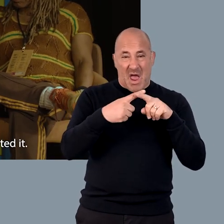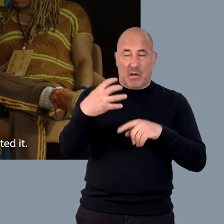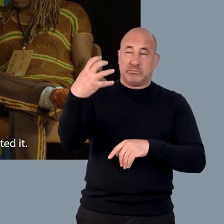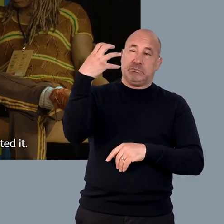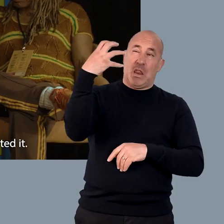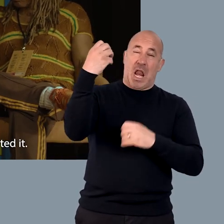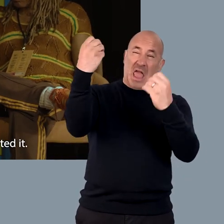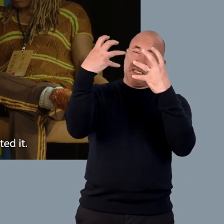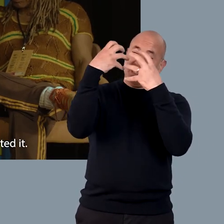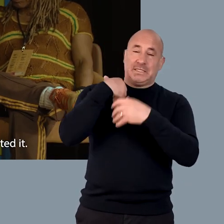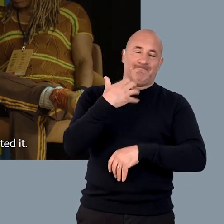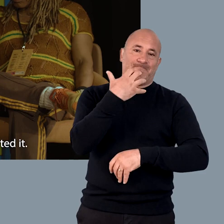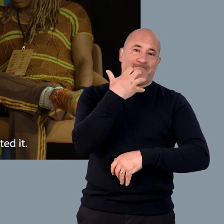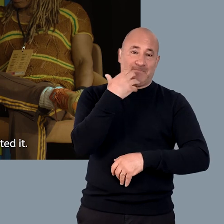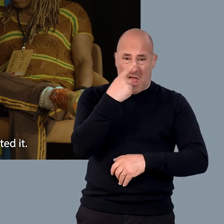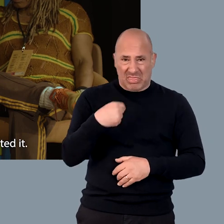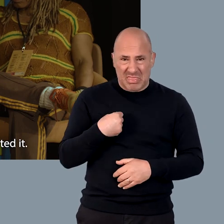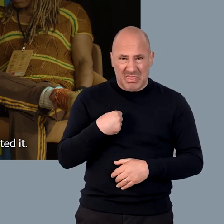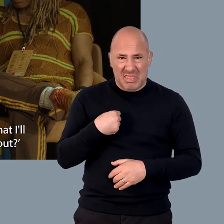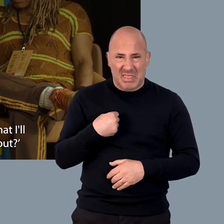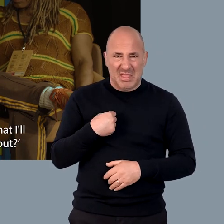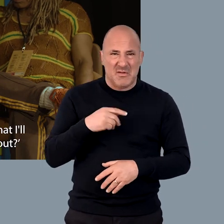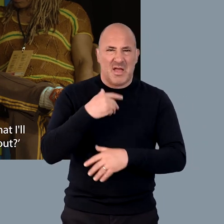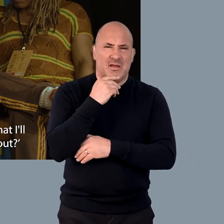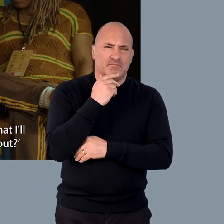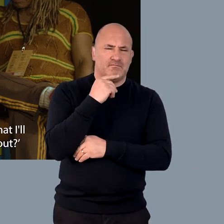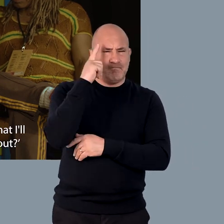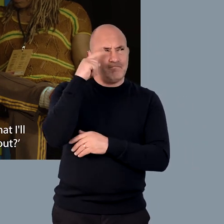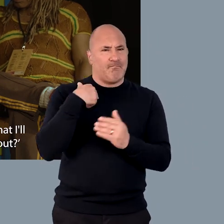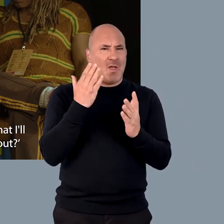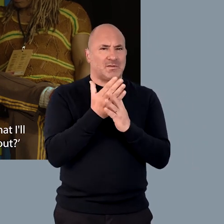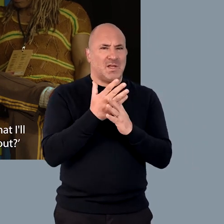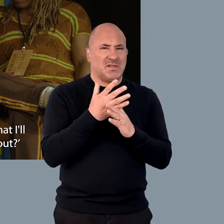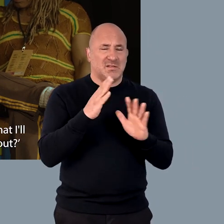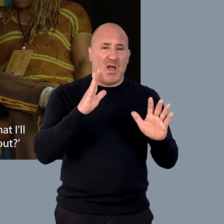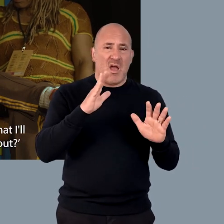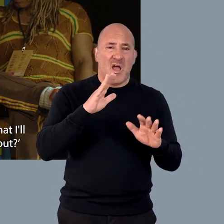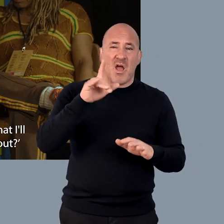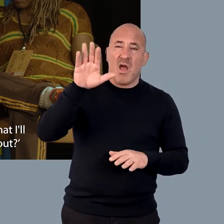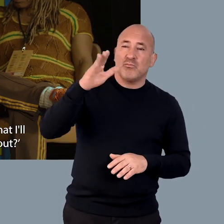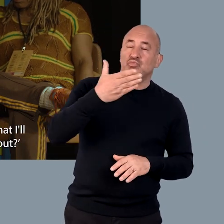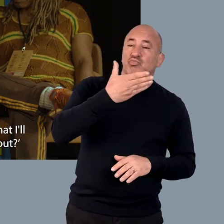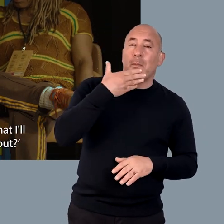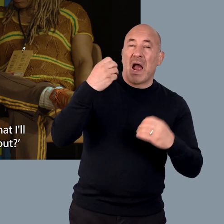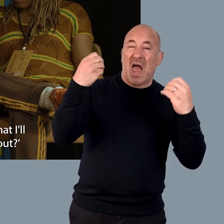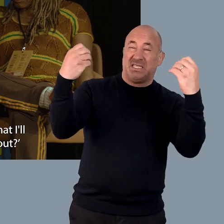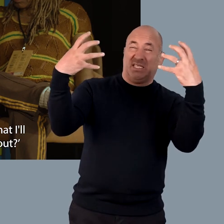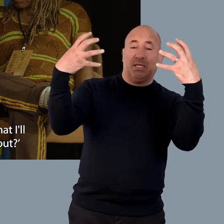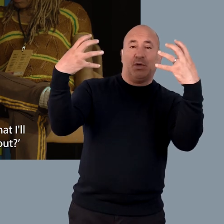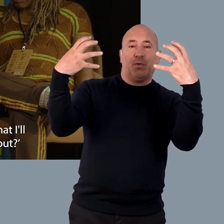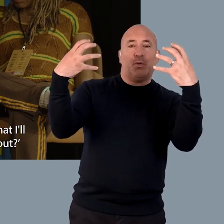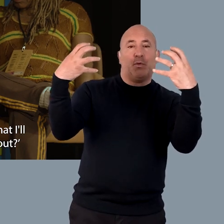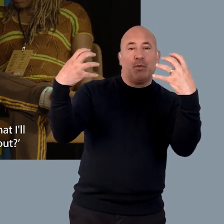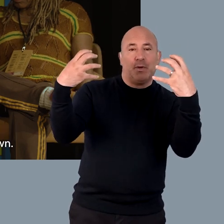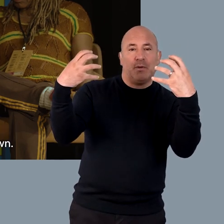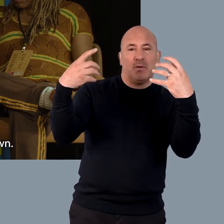an hour with bright lights on my face and just Accepted it and it's It's because of thinking about access that I'll actually voice. Oh,